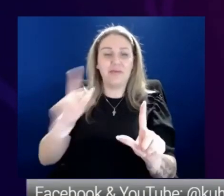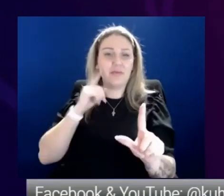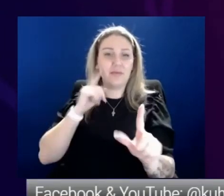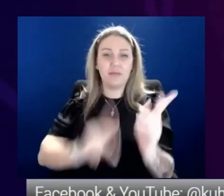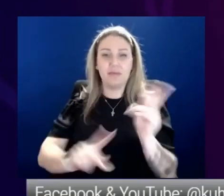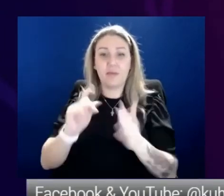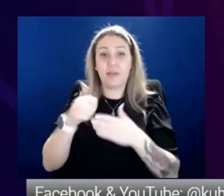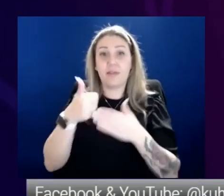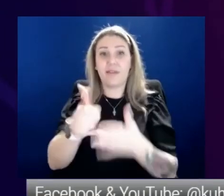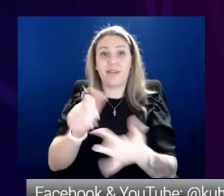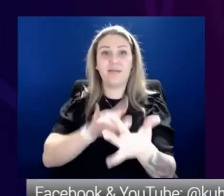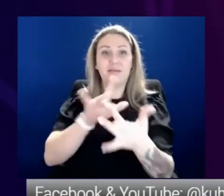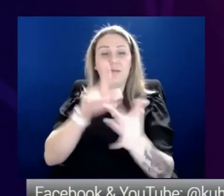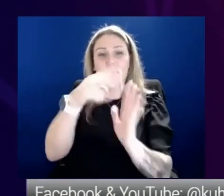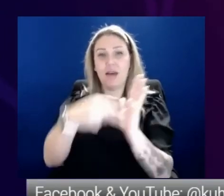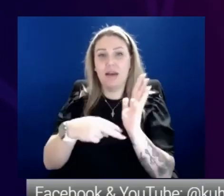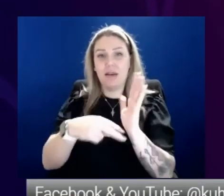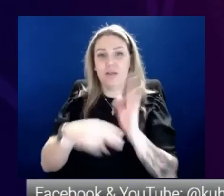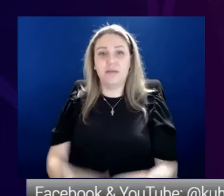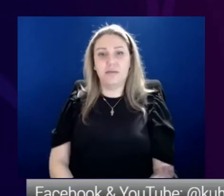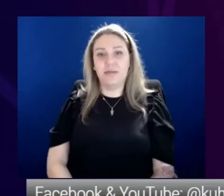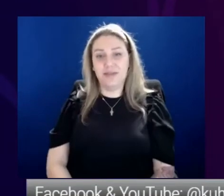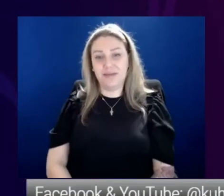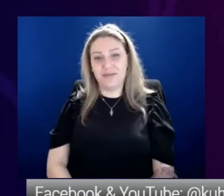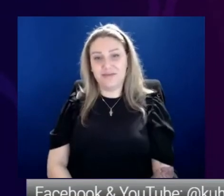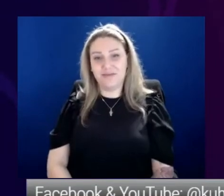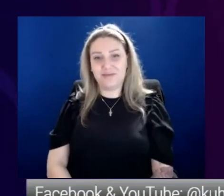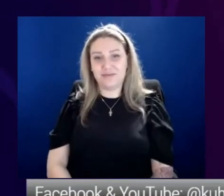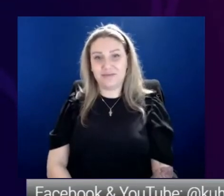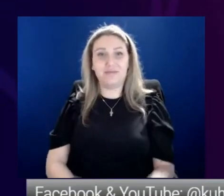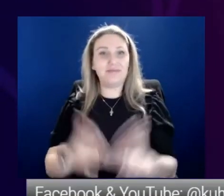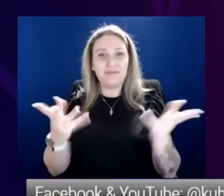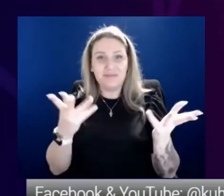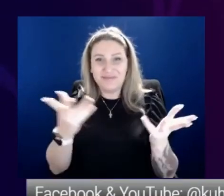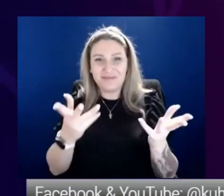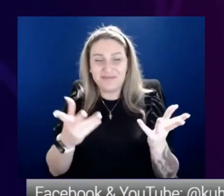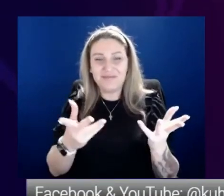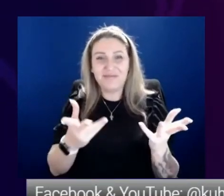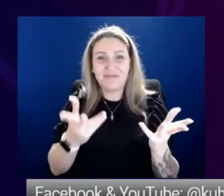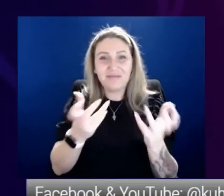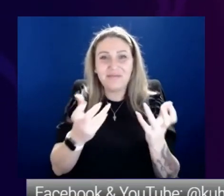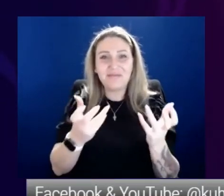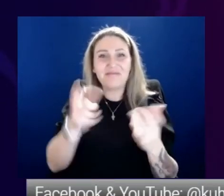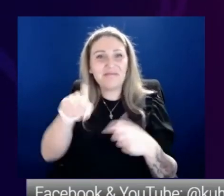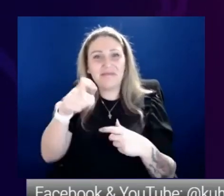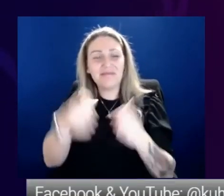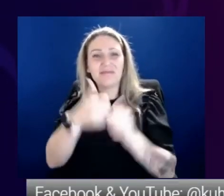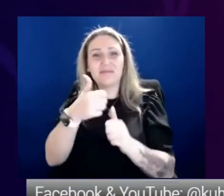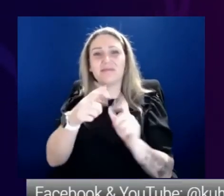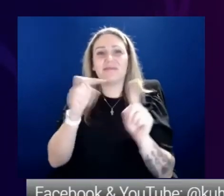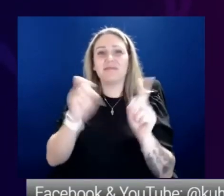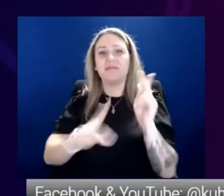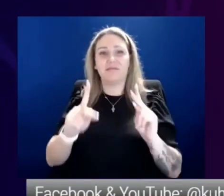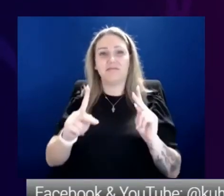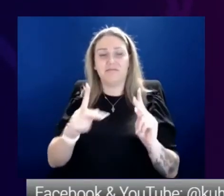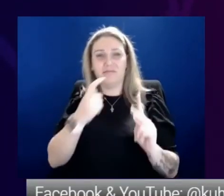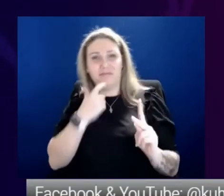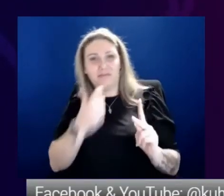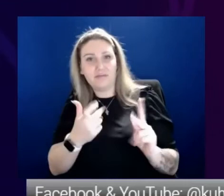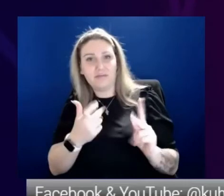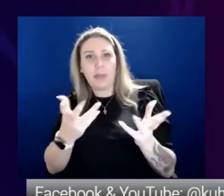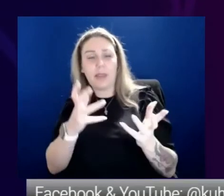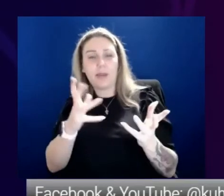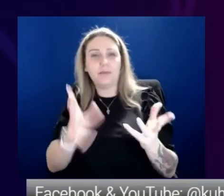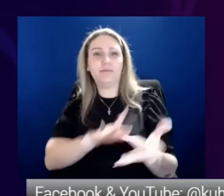and read. What do you need most from people? What do you need most from people watching who want to get involved with Reach Out and Read? So